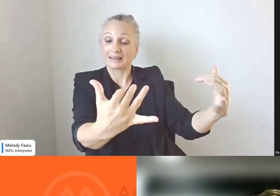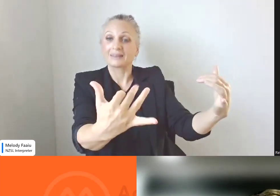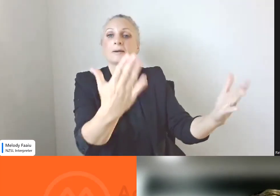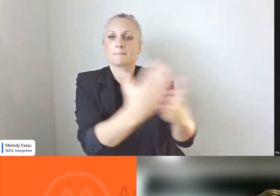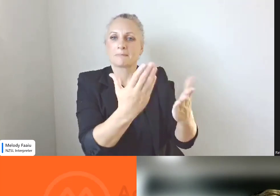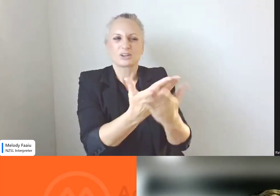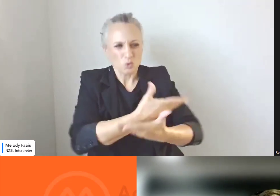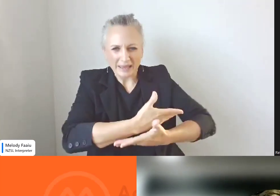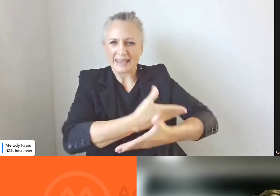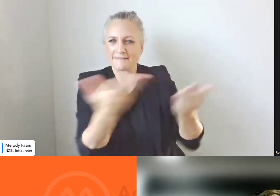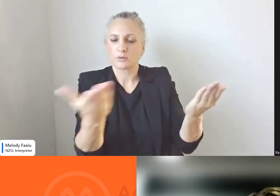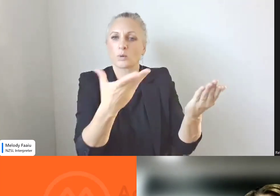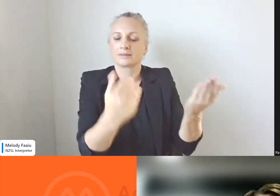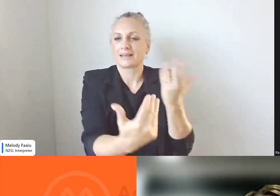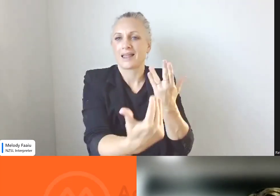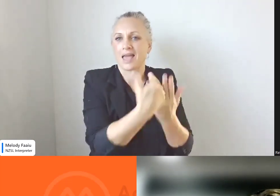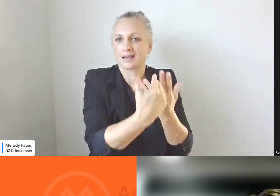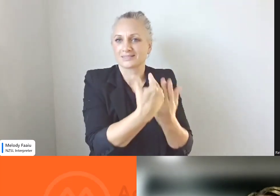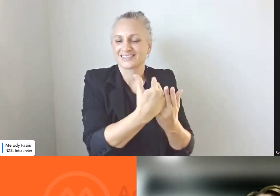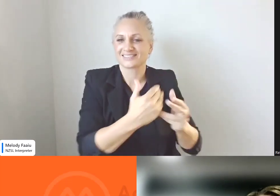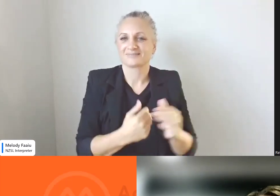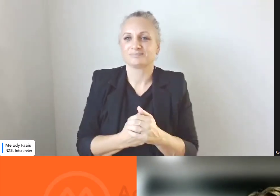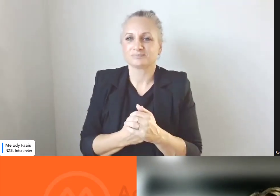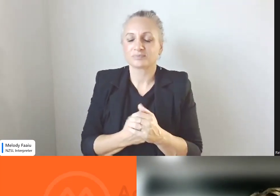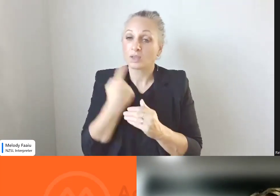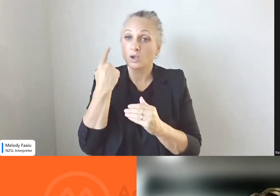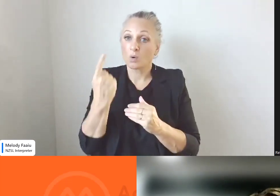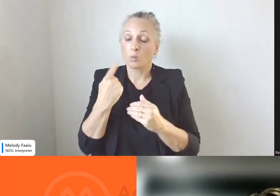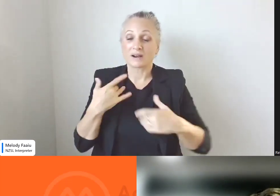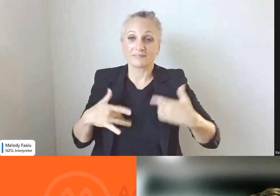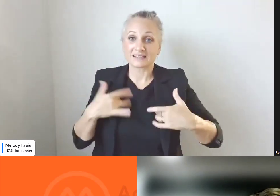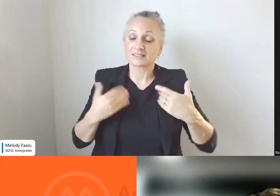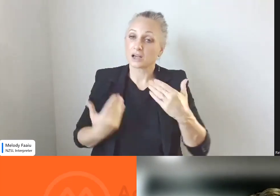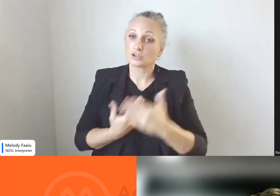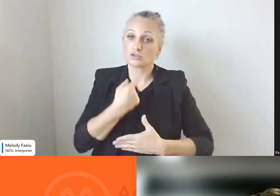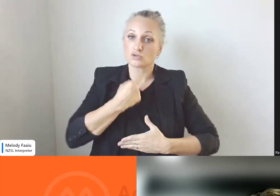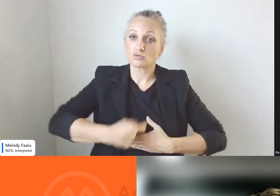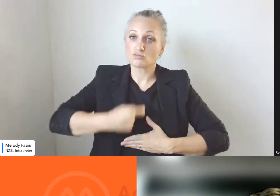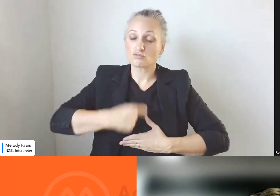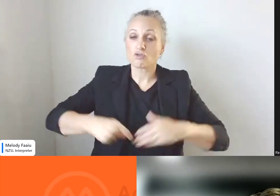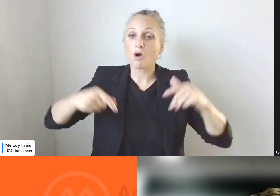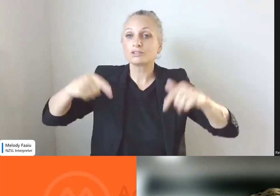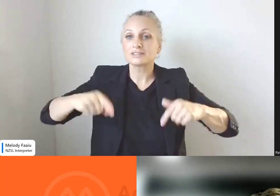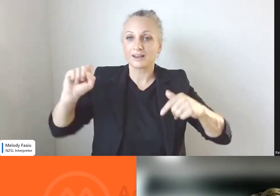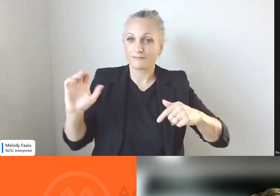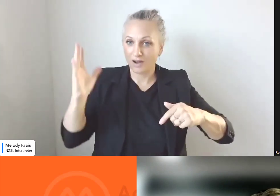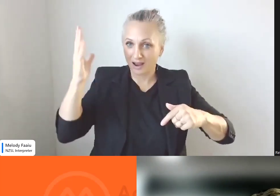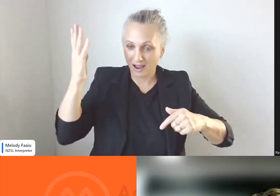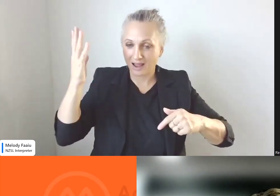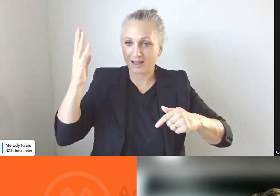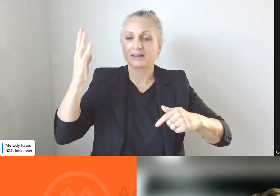of the really exciting new roles that we have at Whaikaha is to establish